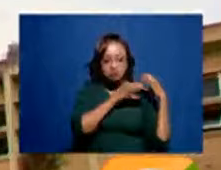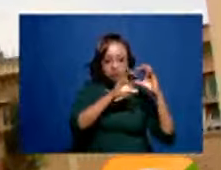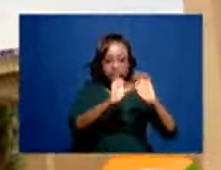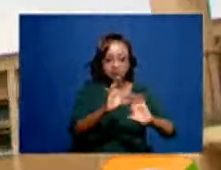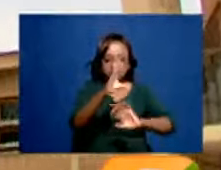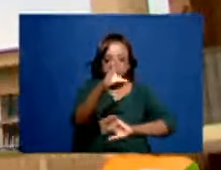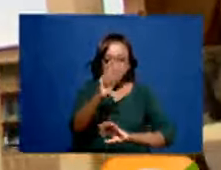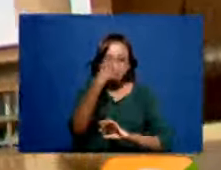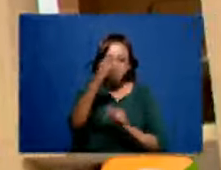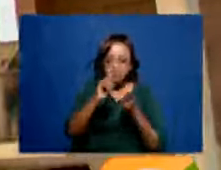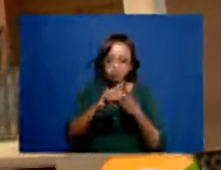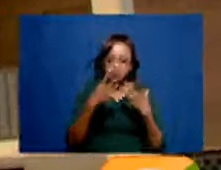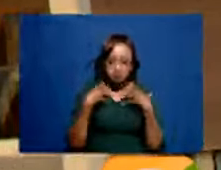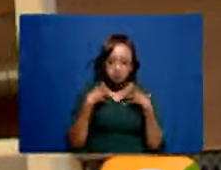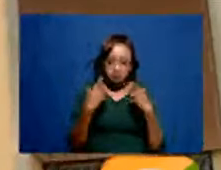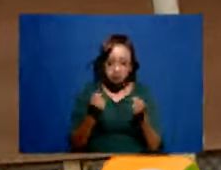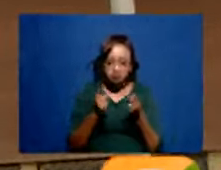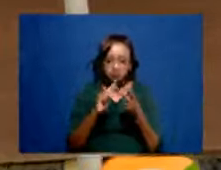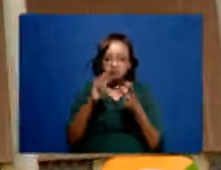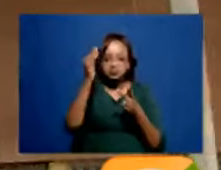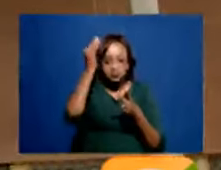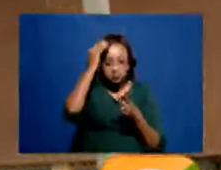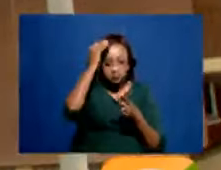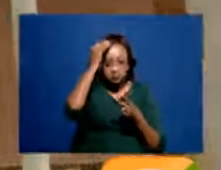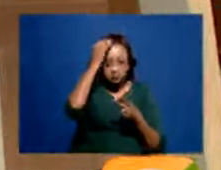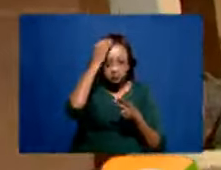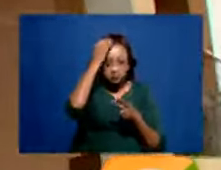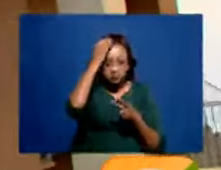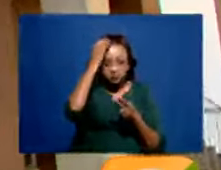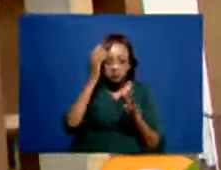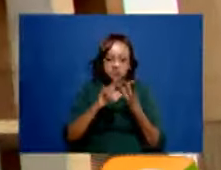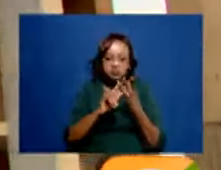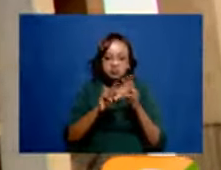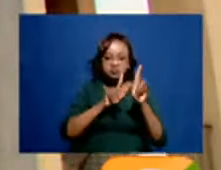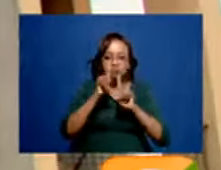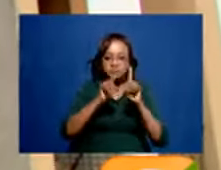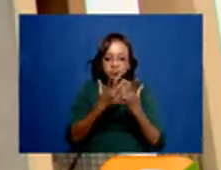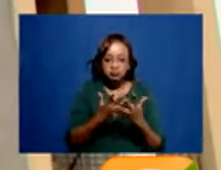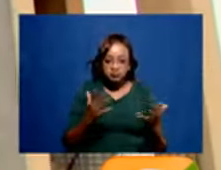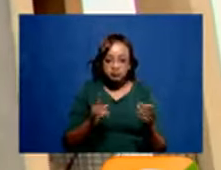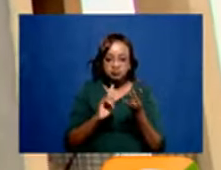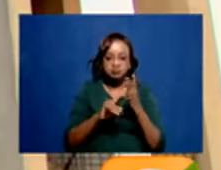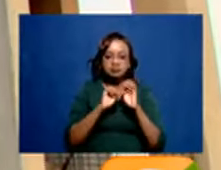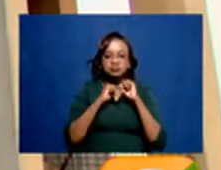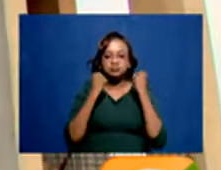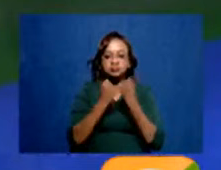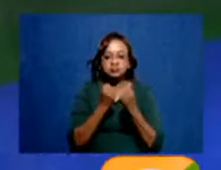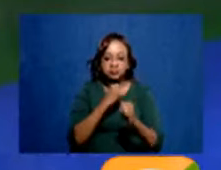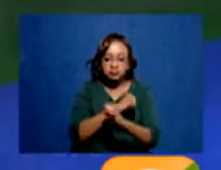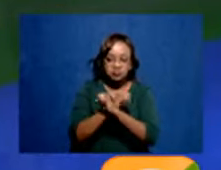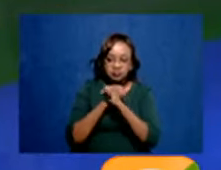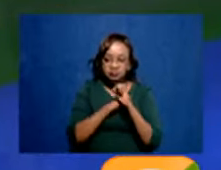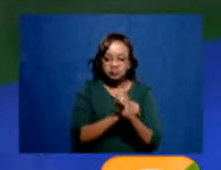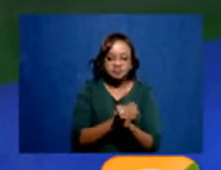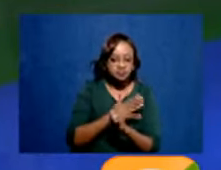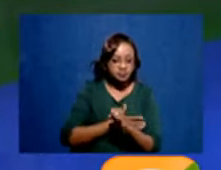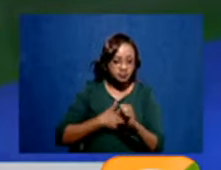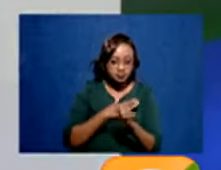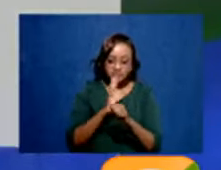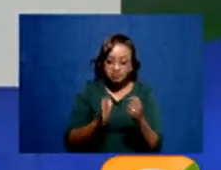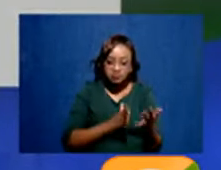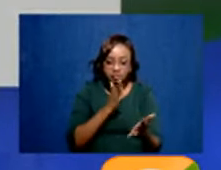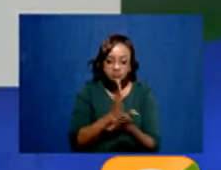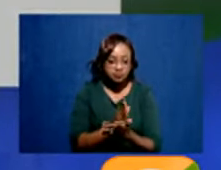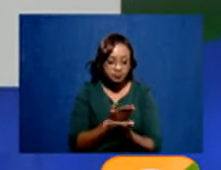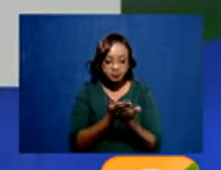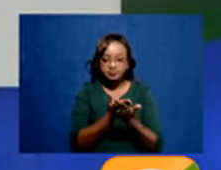Education, Health, Foreign Affairs and Labour and Social Protection and the Inspector General of Police to confirm the measures